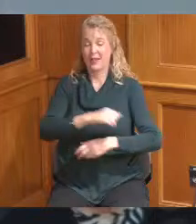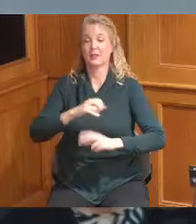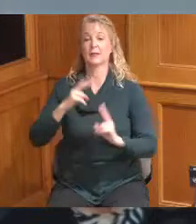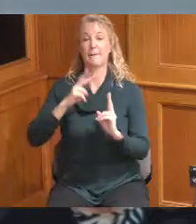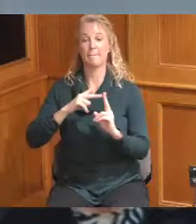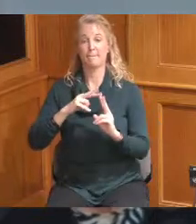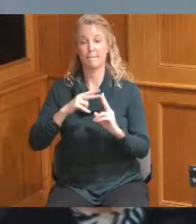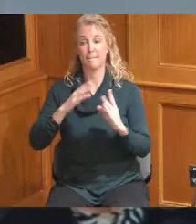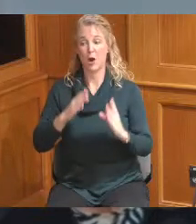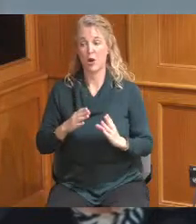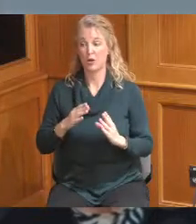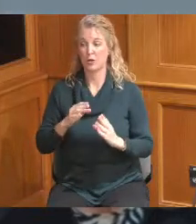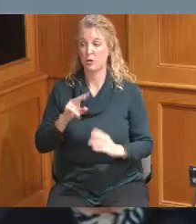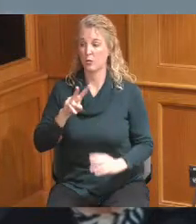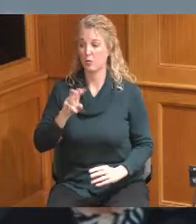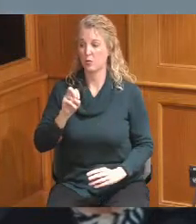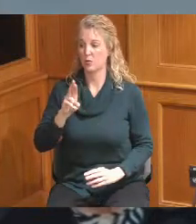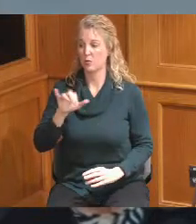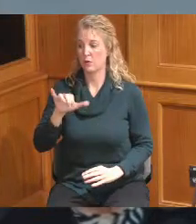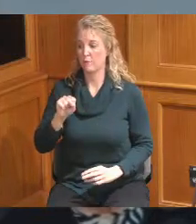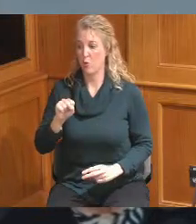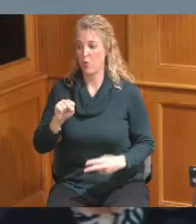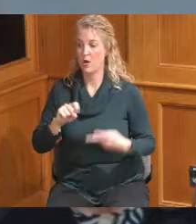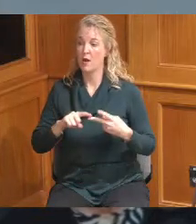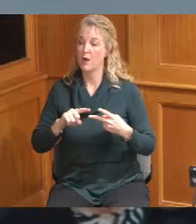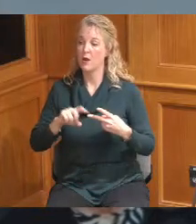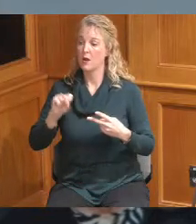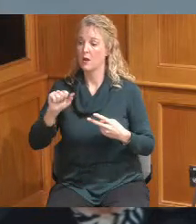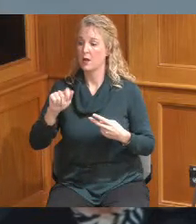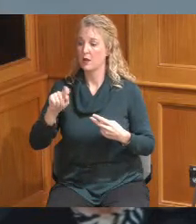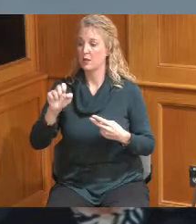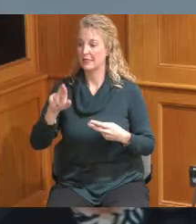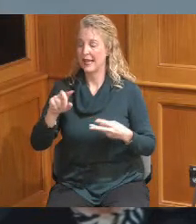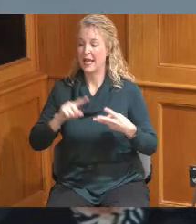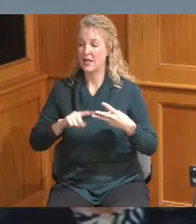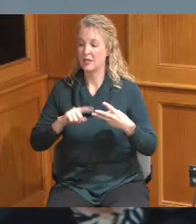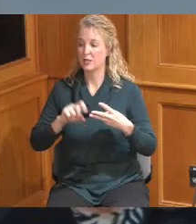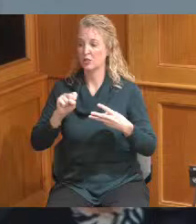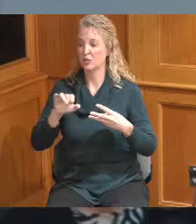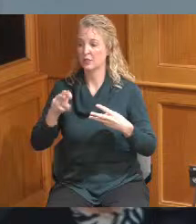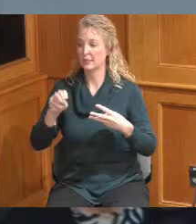of the law firm of Voorhees, Satir, Seymour, and